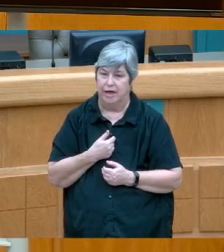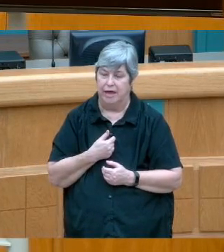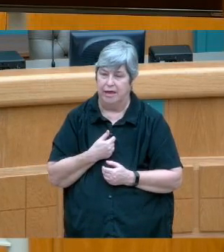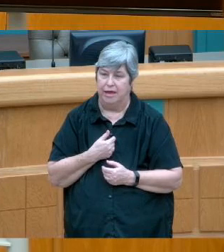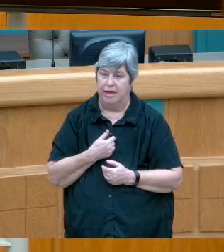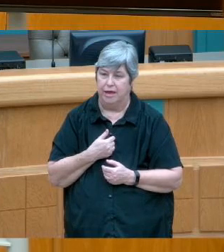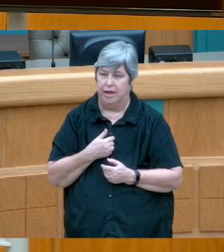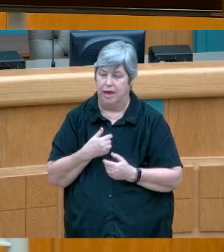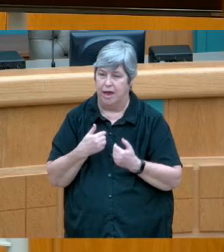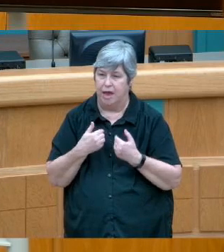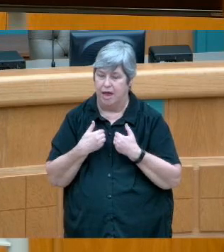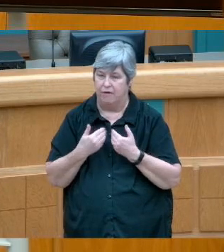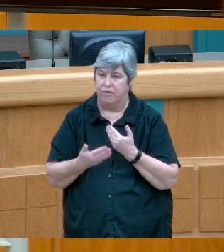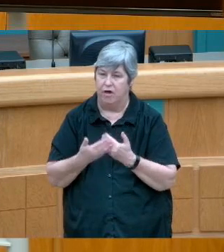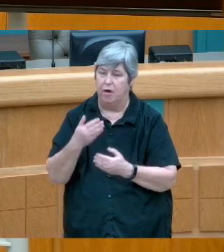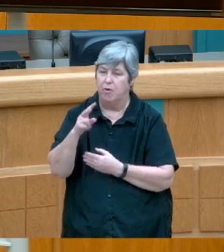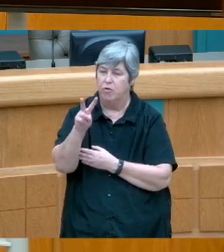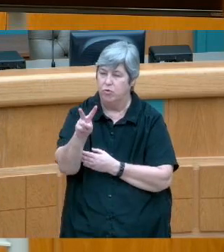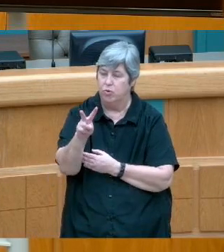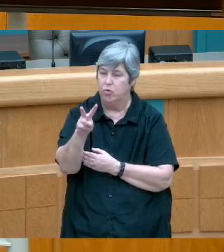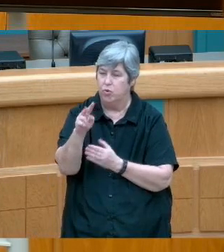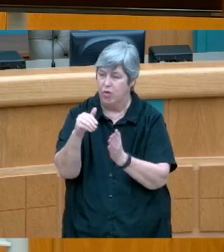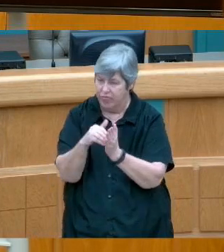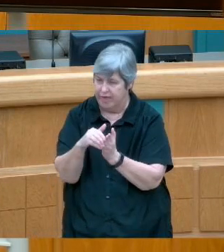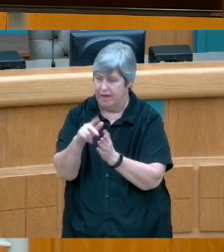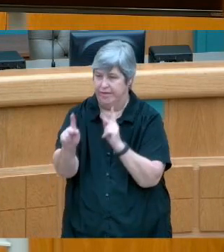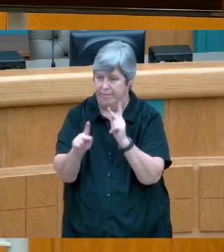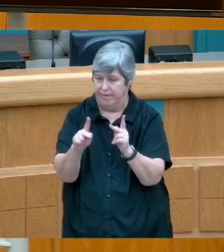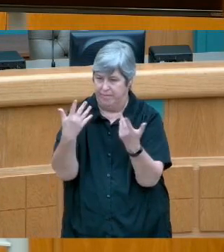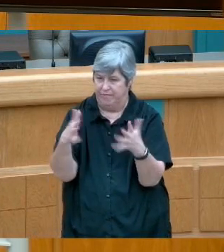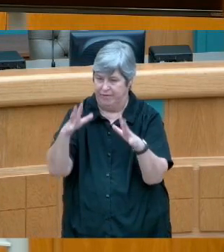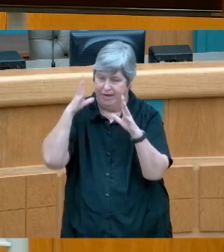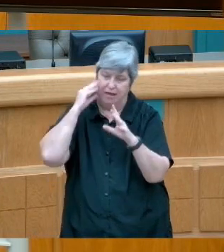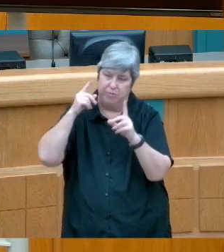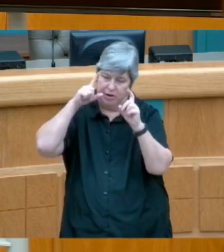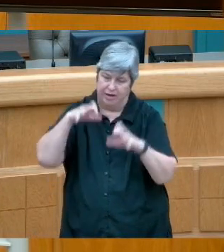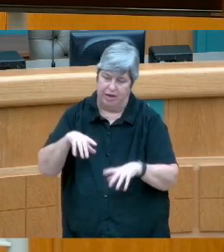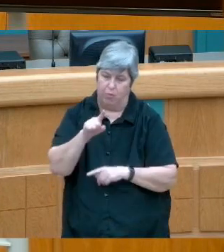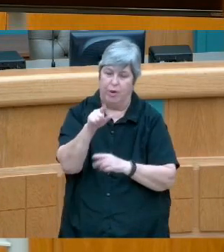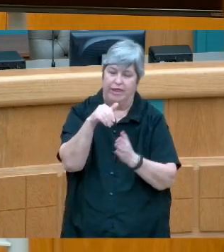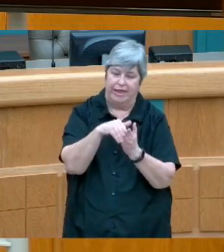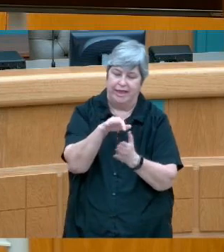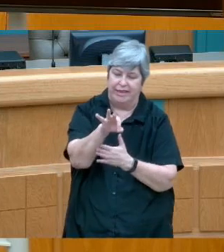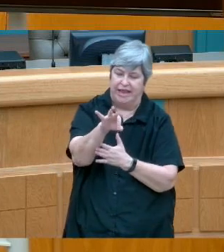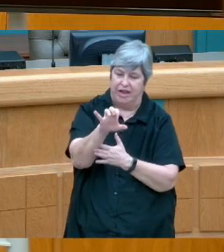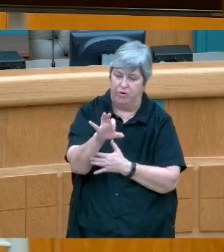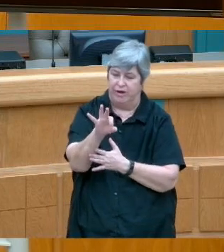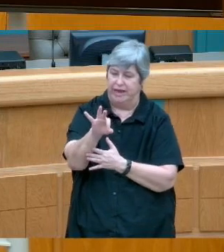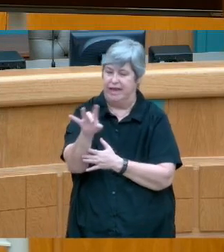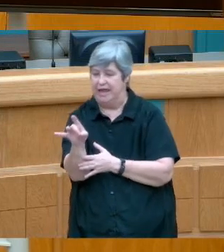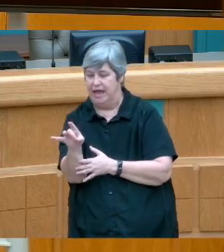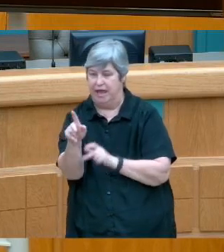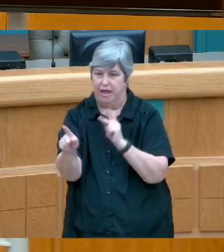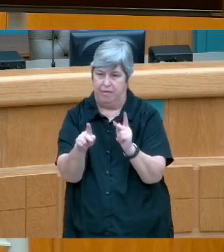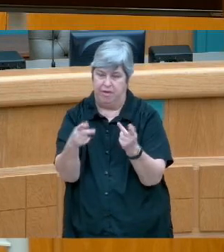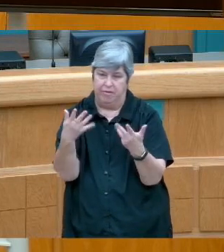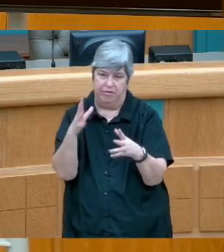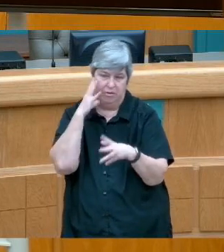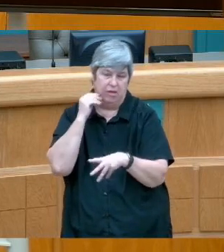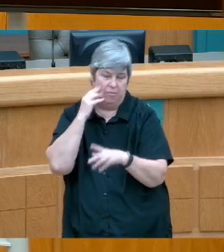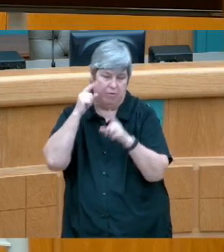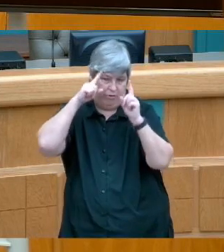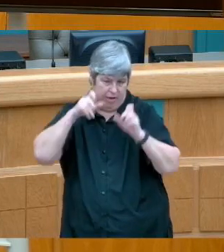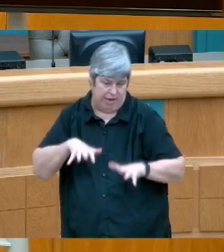of 2,000 persons being tested in Nueces County. So there's 1,998 persons that have been tested.